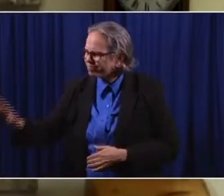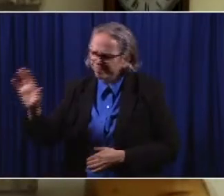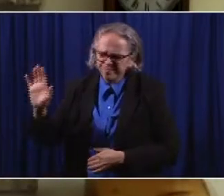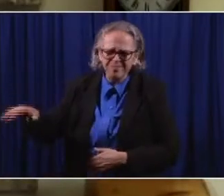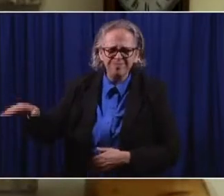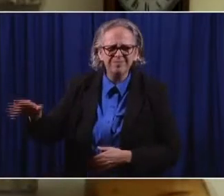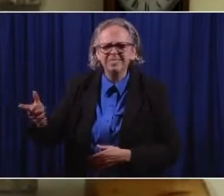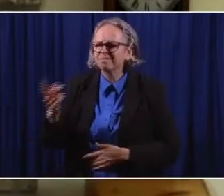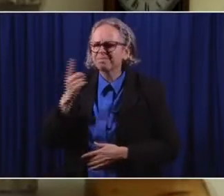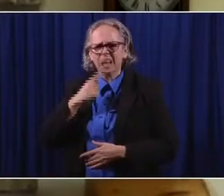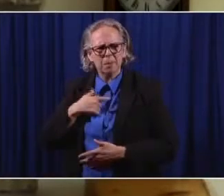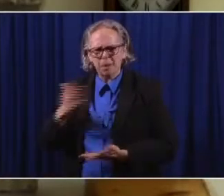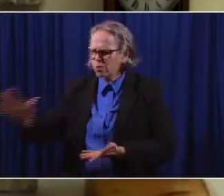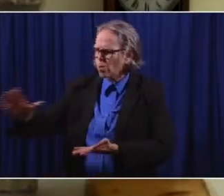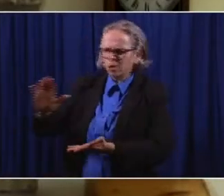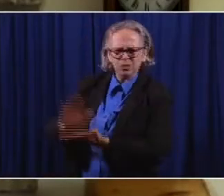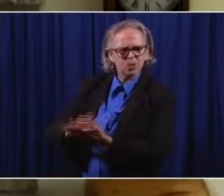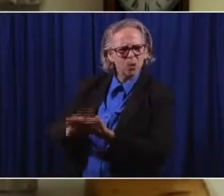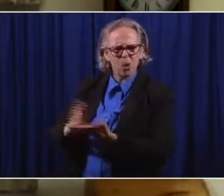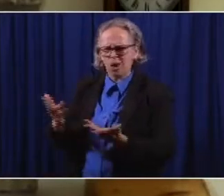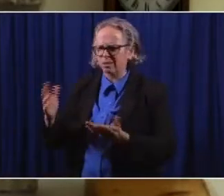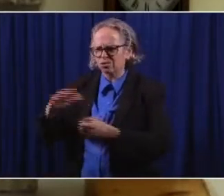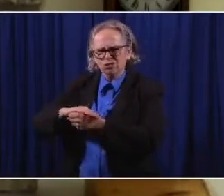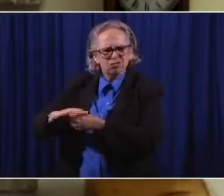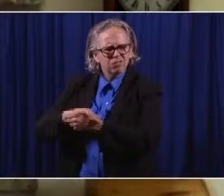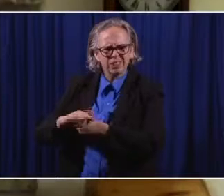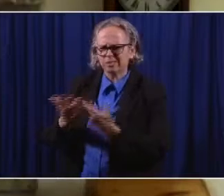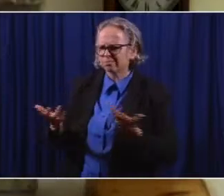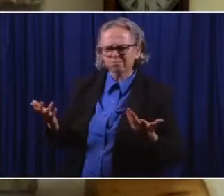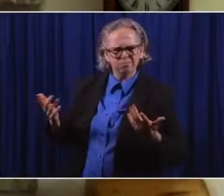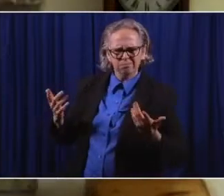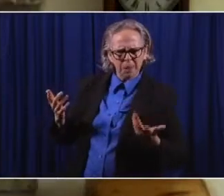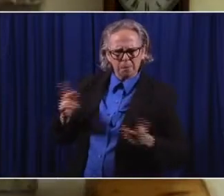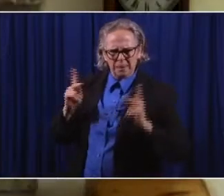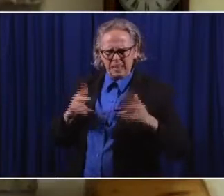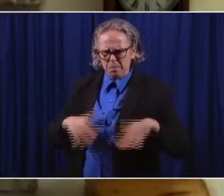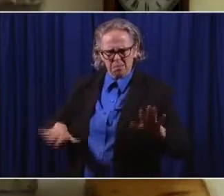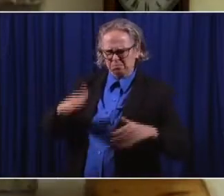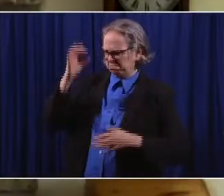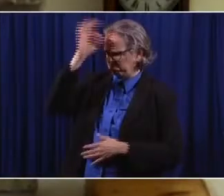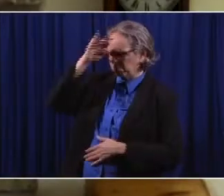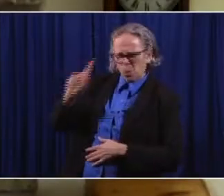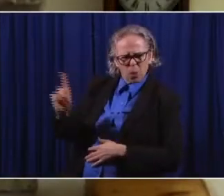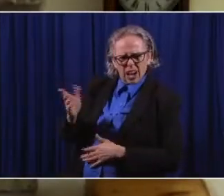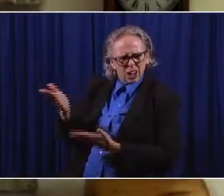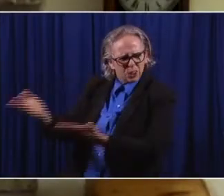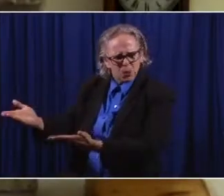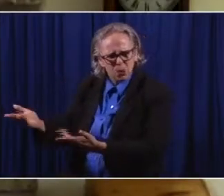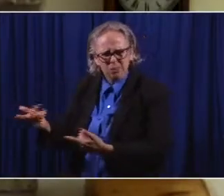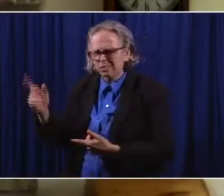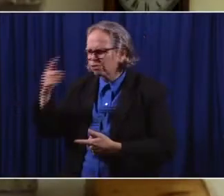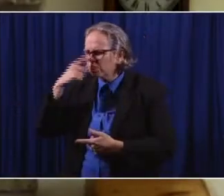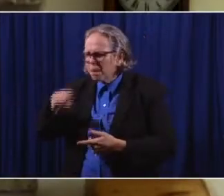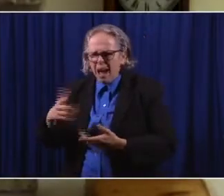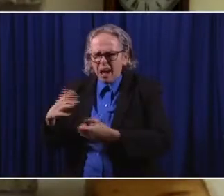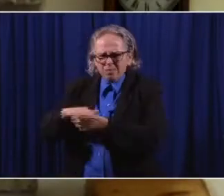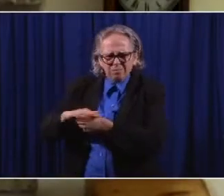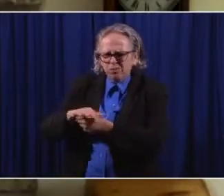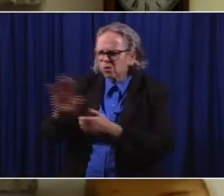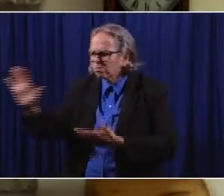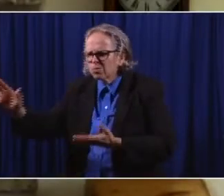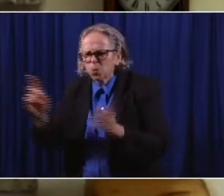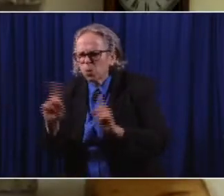about your school district. And for people who don't know Barberton, tell me about the district. And then kind of tell us how